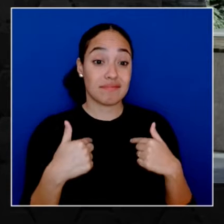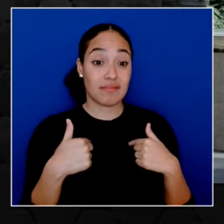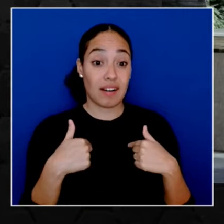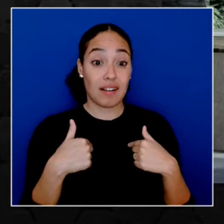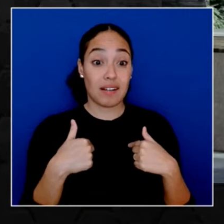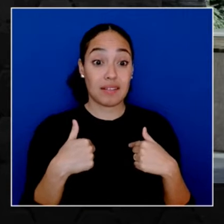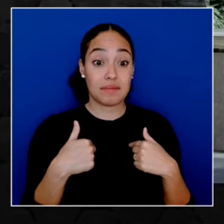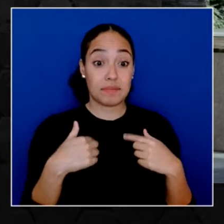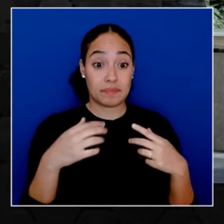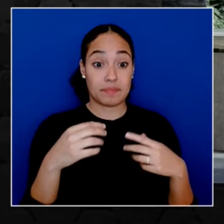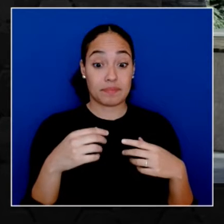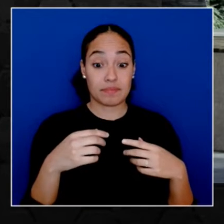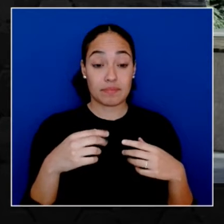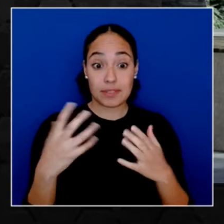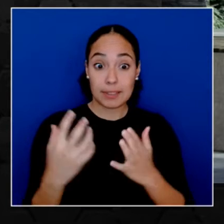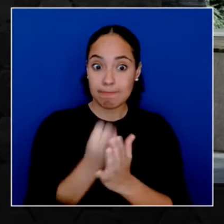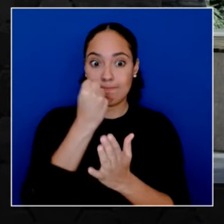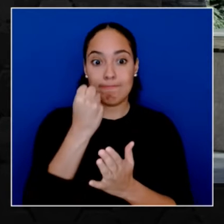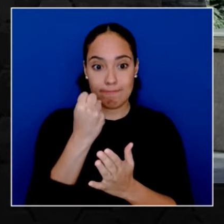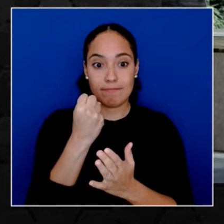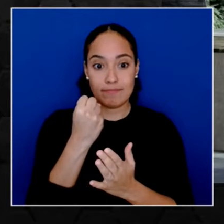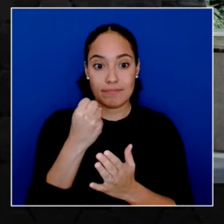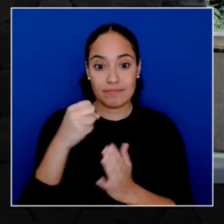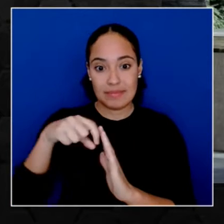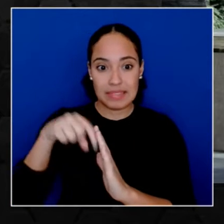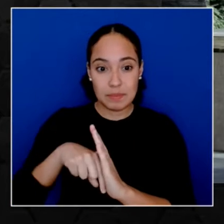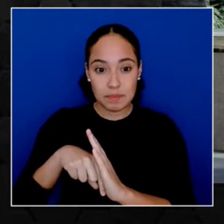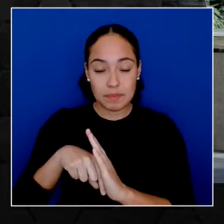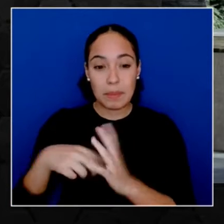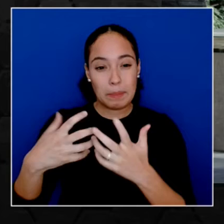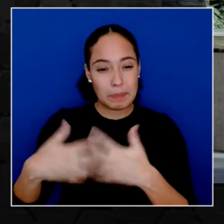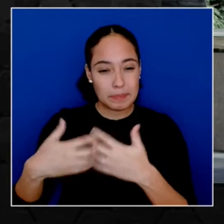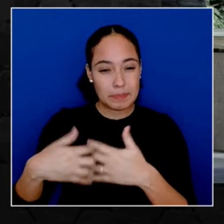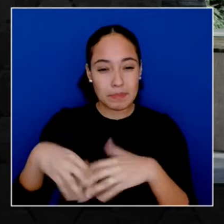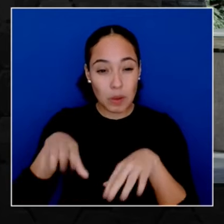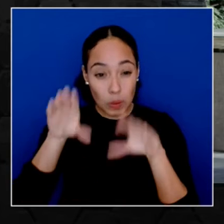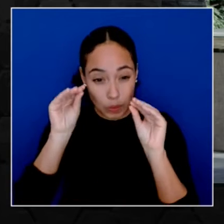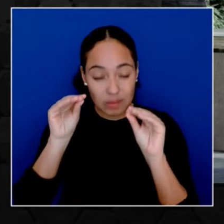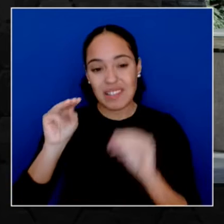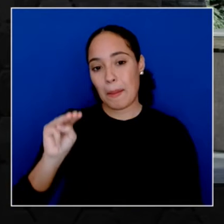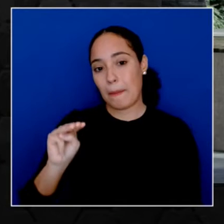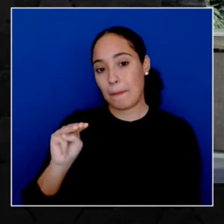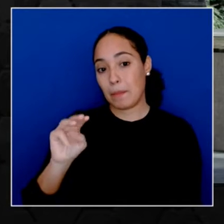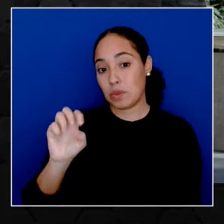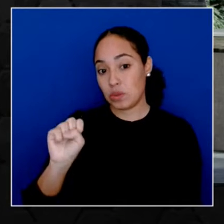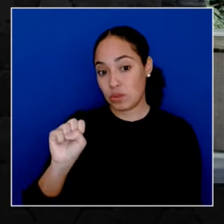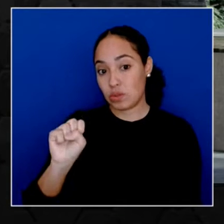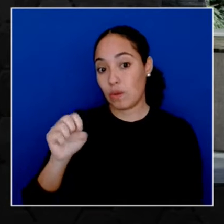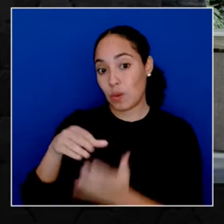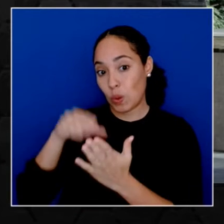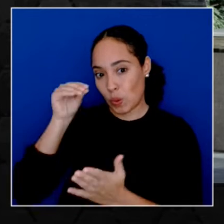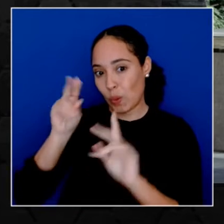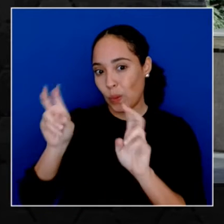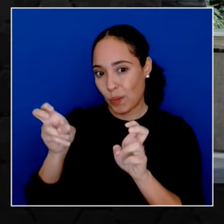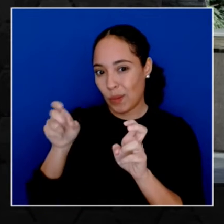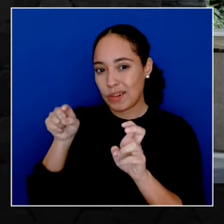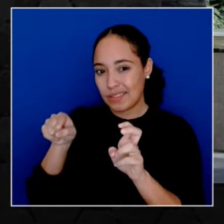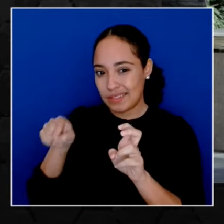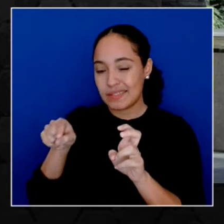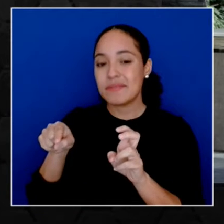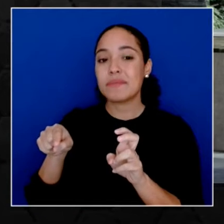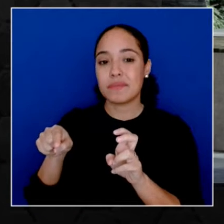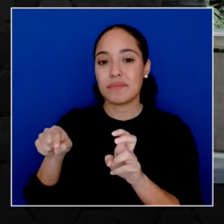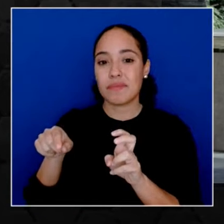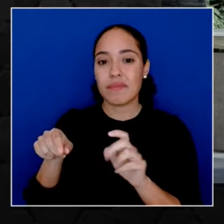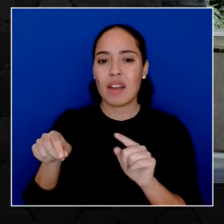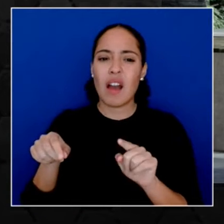Learning Path and from another popular platform. So in Microsoft Learn, learning is much more text-based, whereas in other platform learning, it